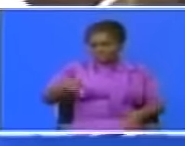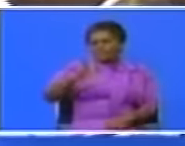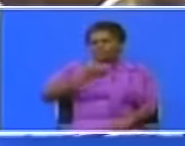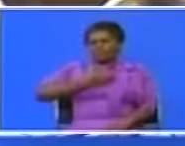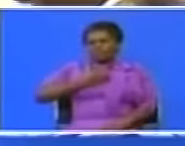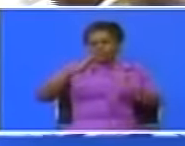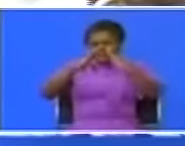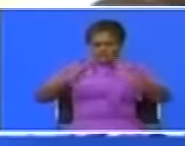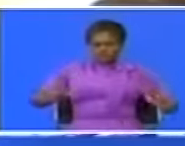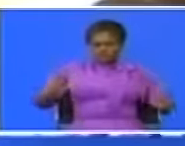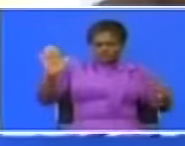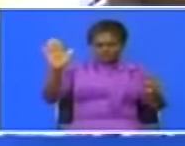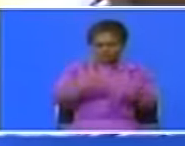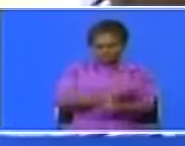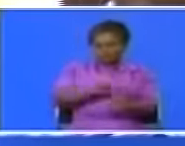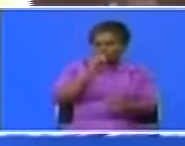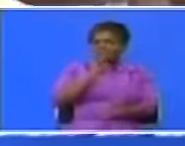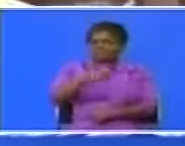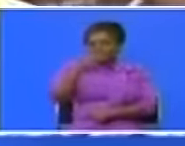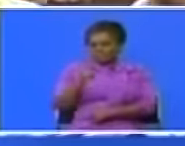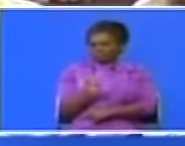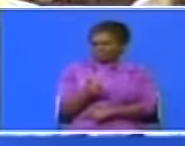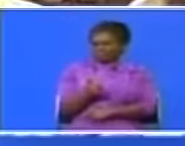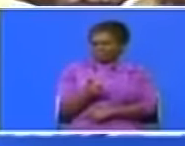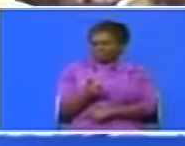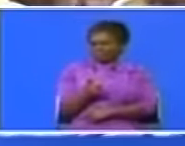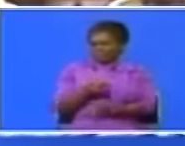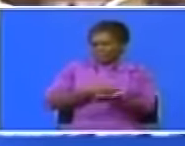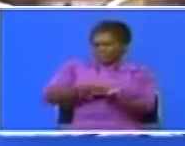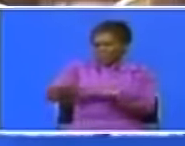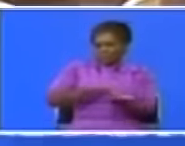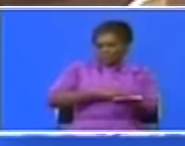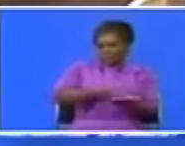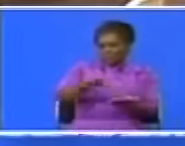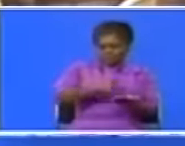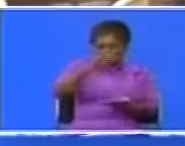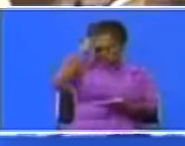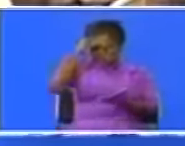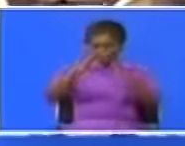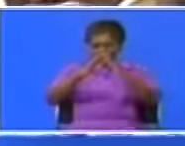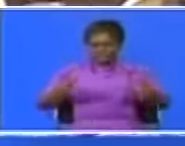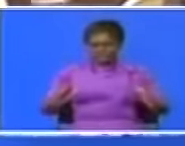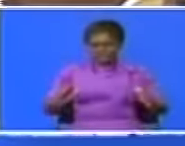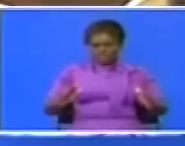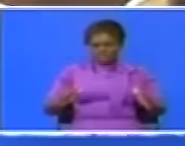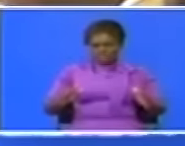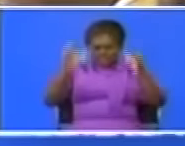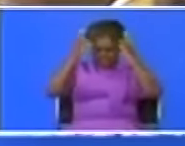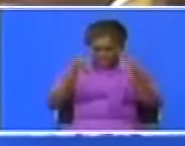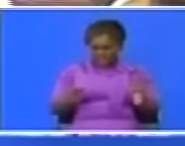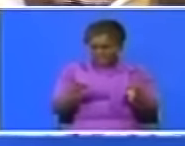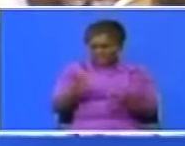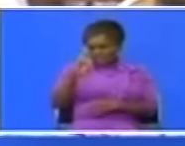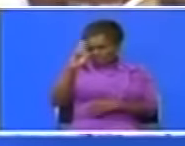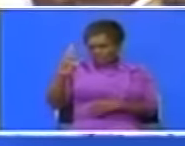owners. This whole thing called privatization is a way of selling state assets. This was done in Russia, and